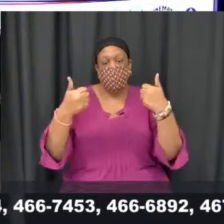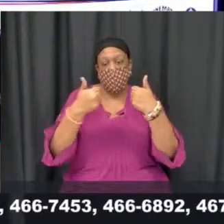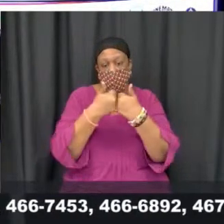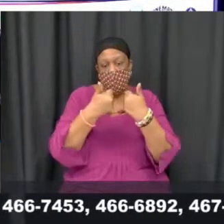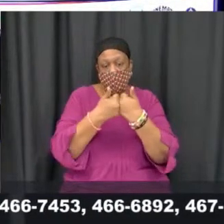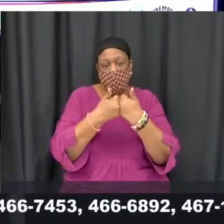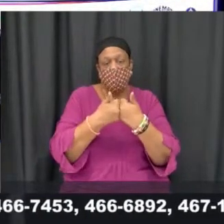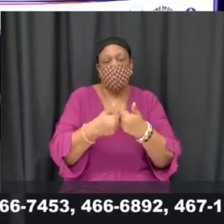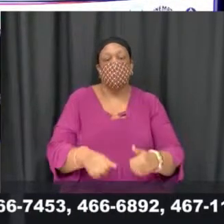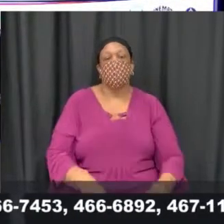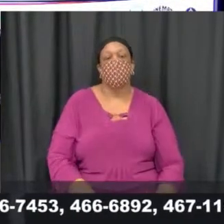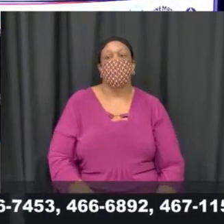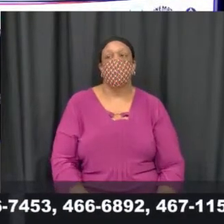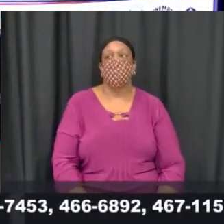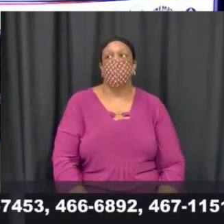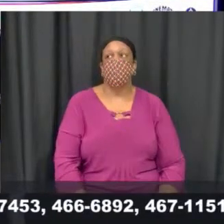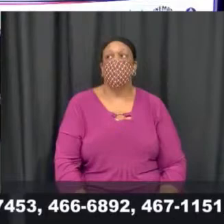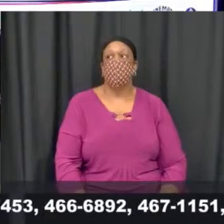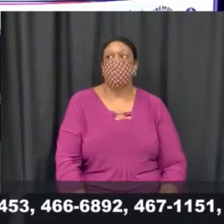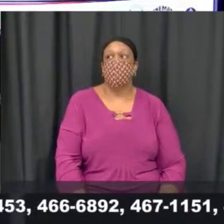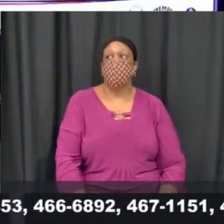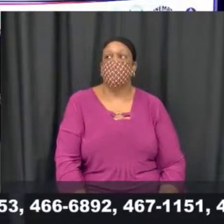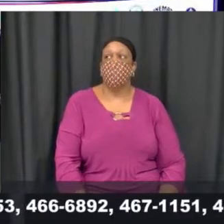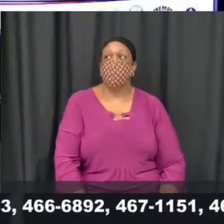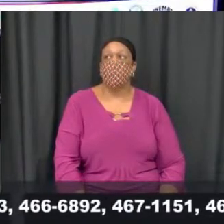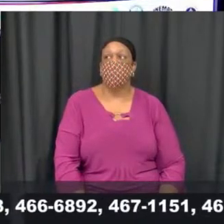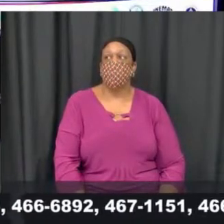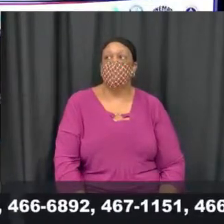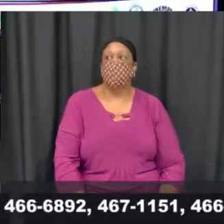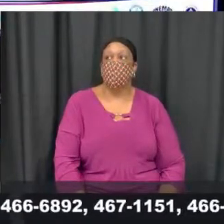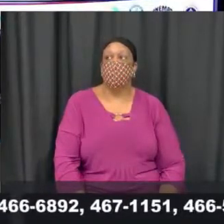inter-club competitive matches.